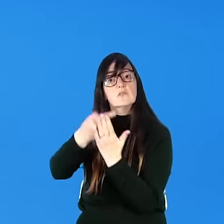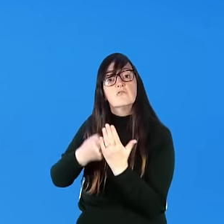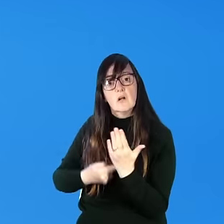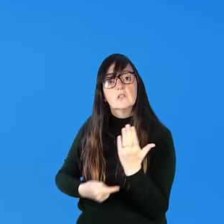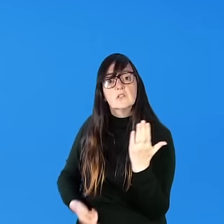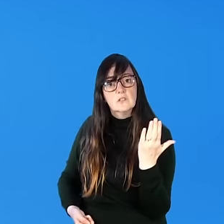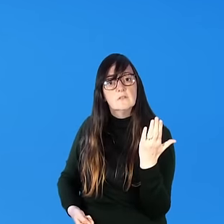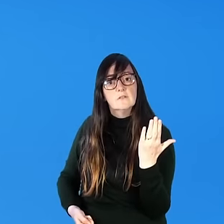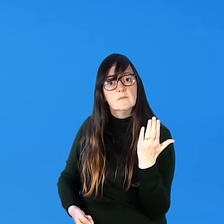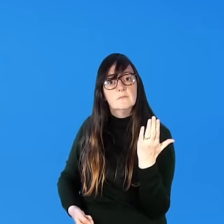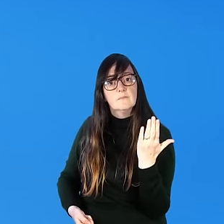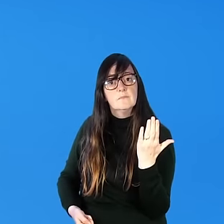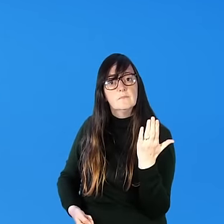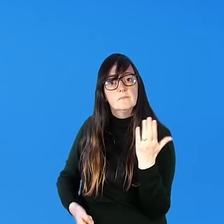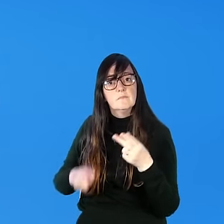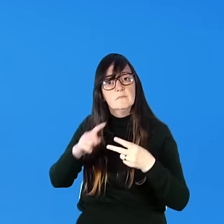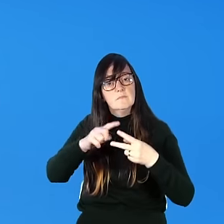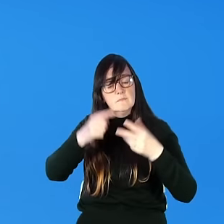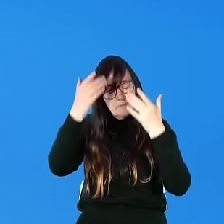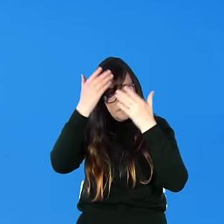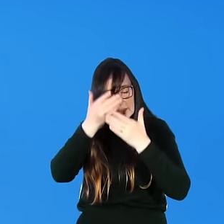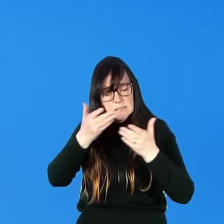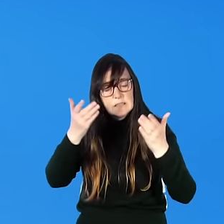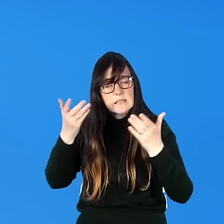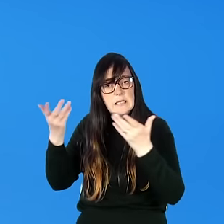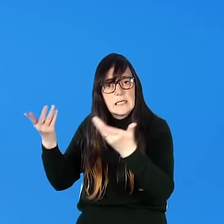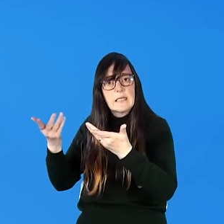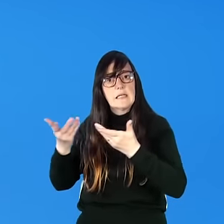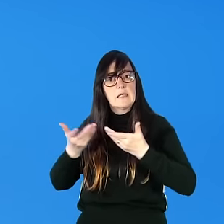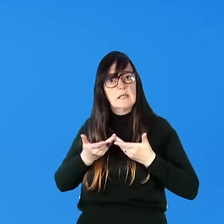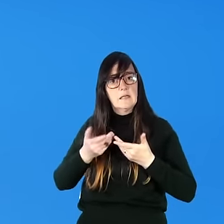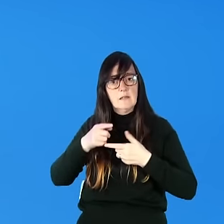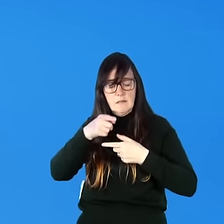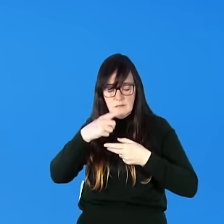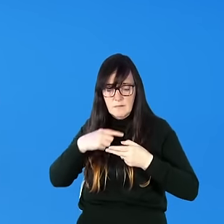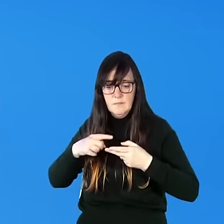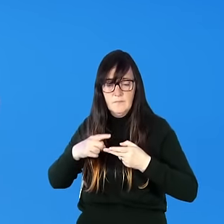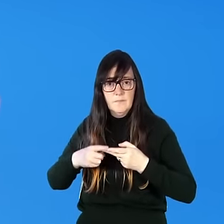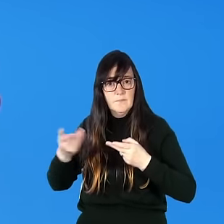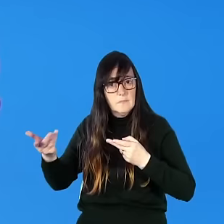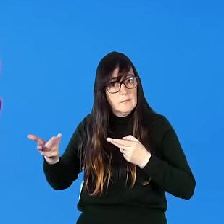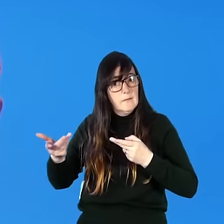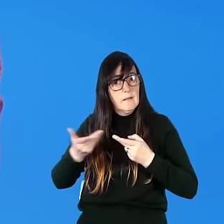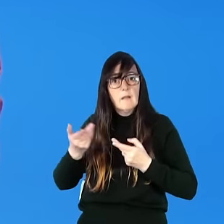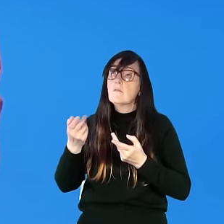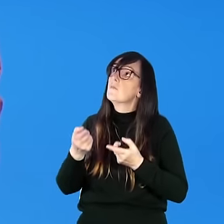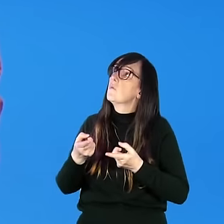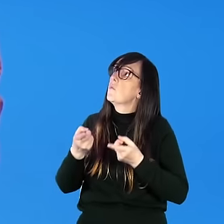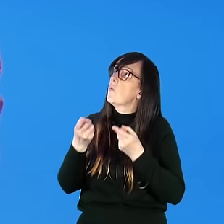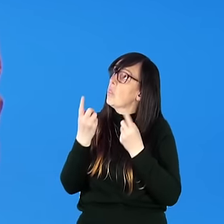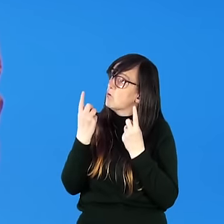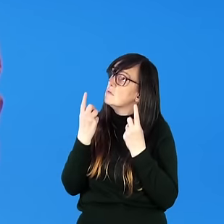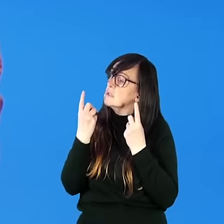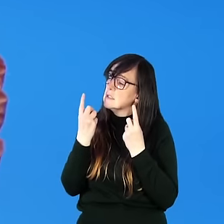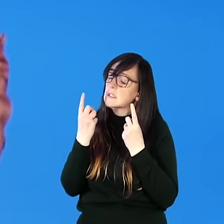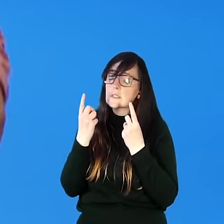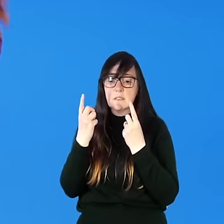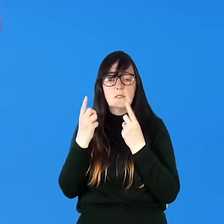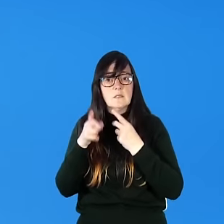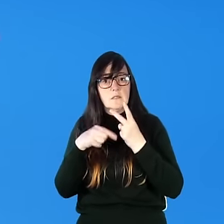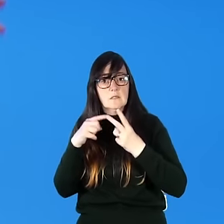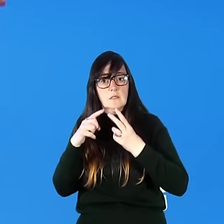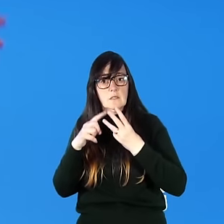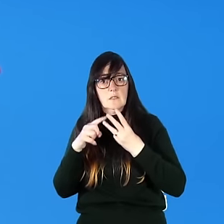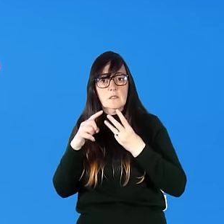He created us with dignity. He has given us authority. And he